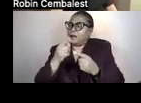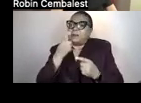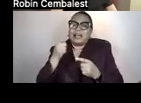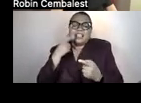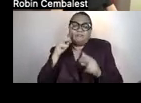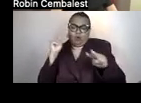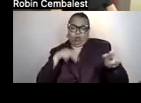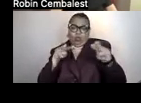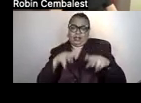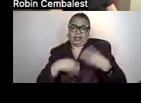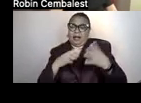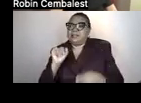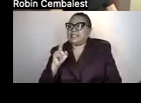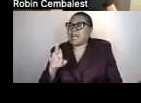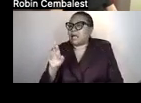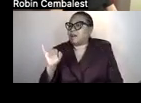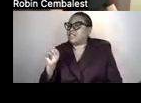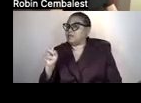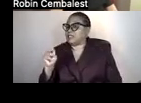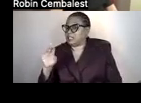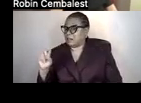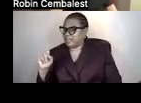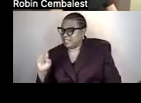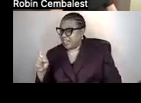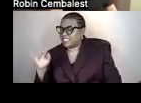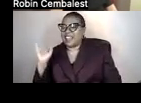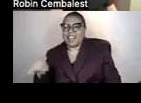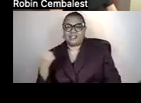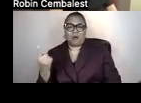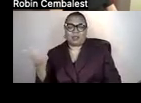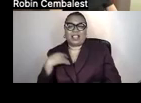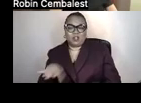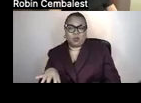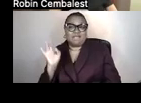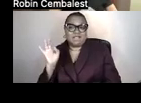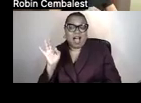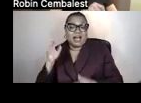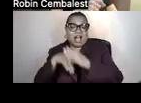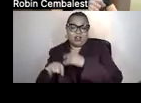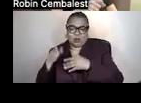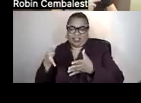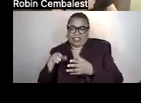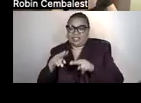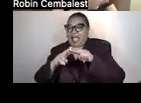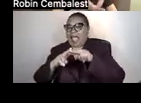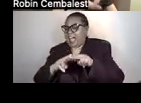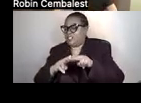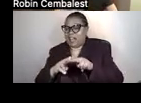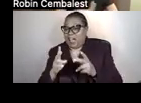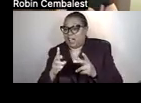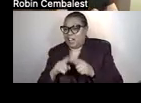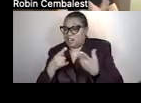you look up Cyber Feminism Index, that's the only thing you're going to find under this hashtag. Whereas if it had been,